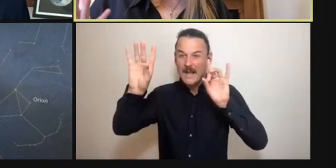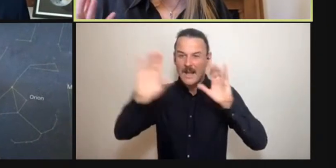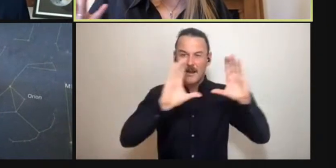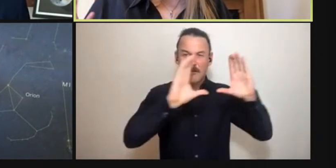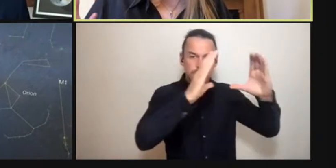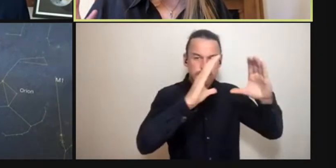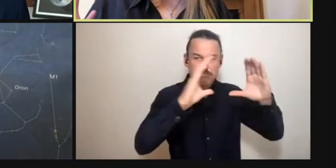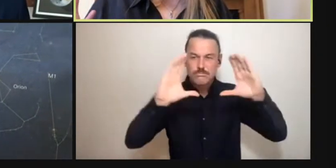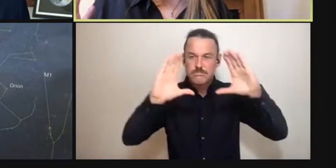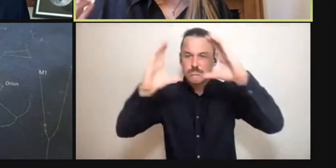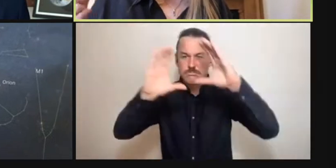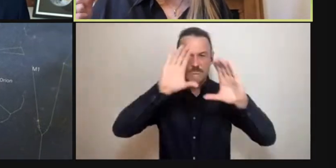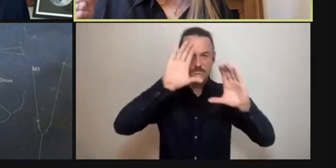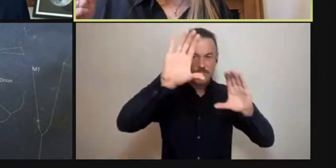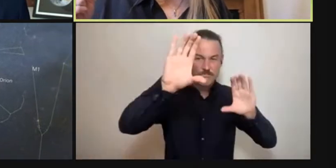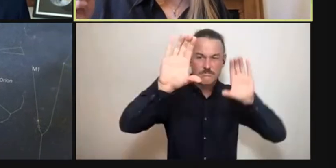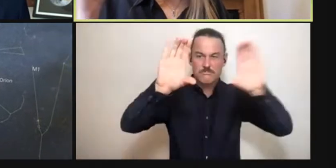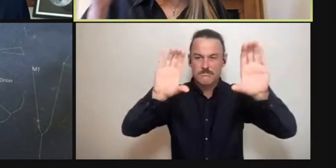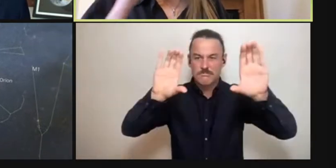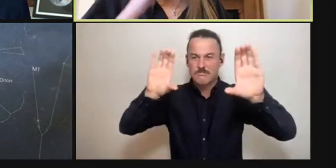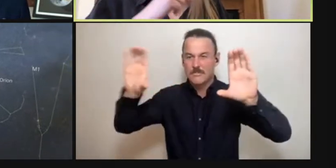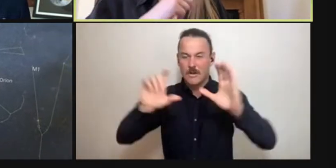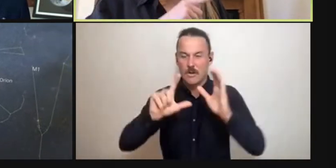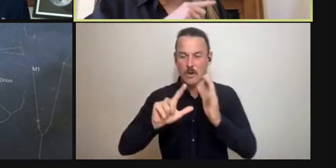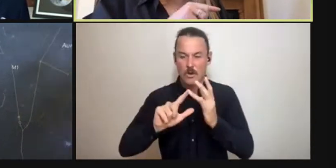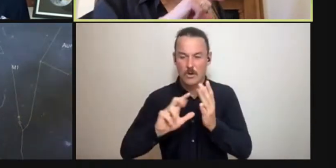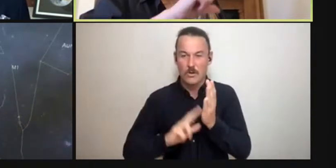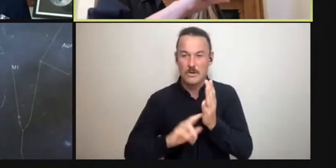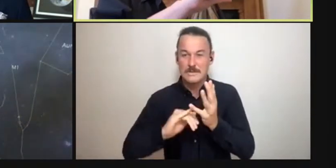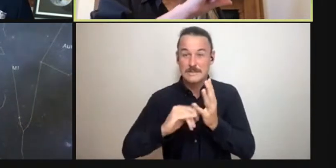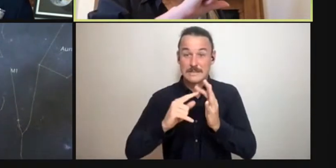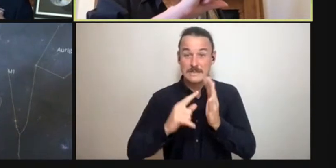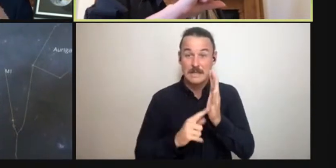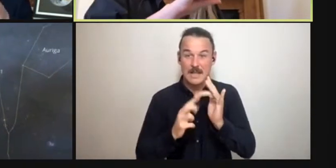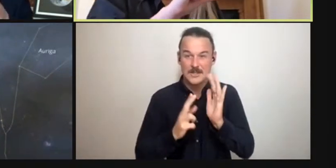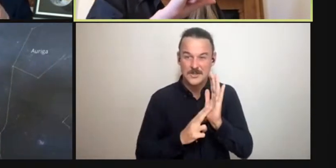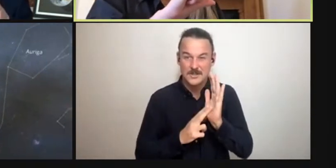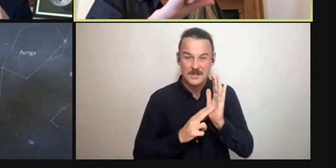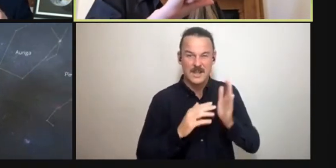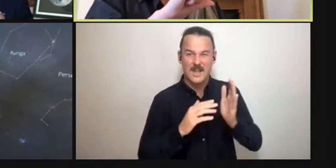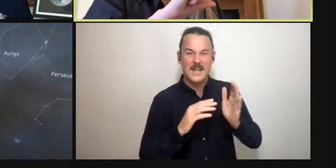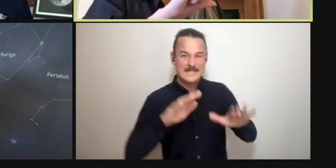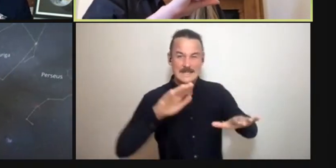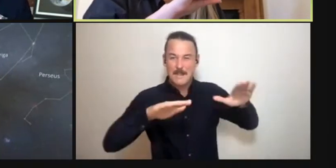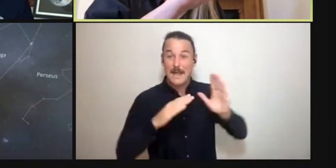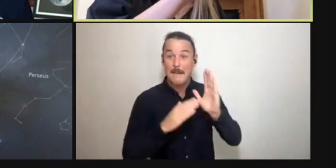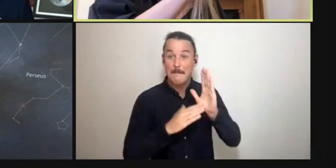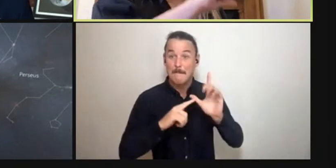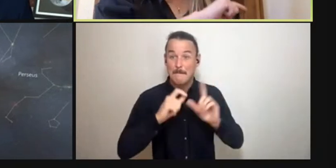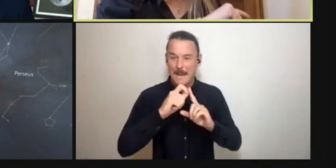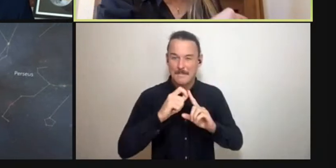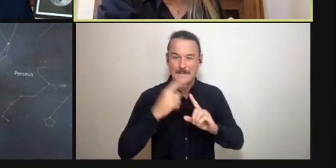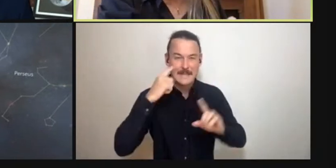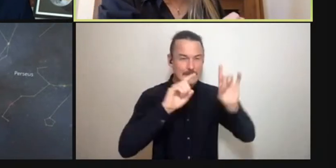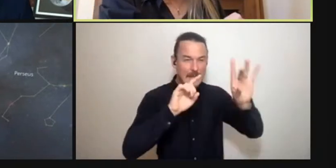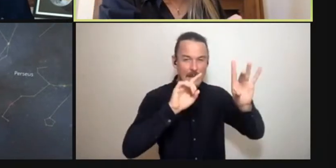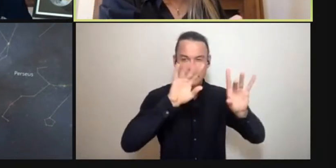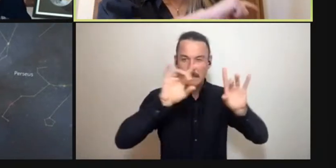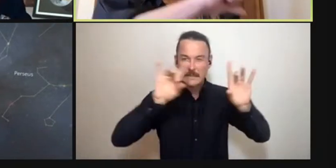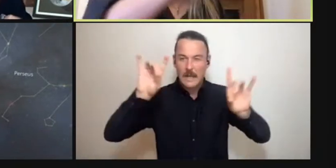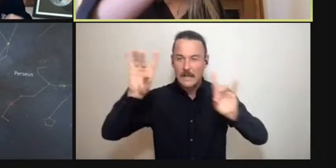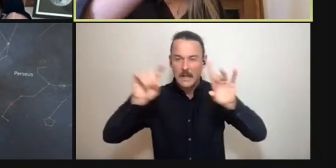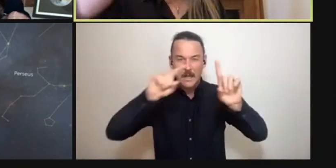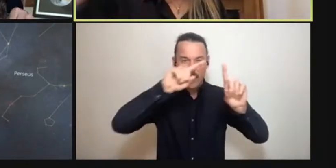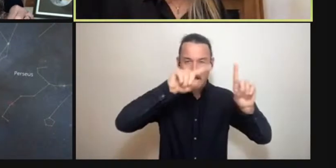can act as a map. And so the signs of the zodiac, they're incredible because the path that